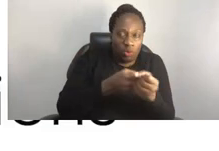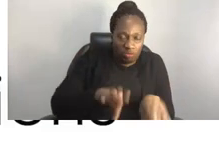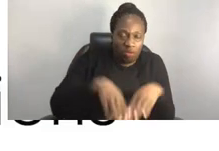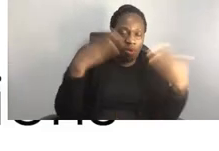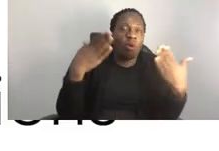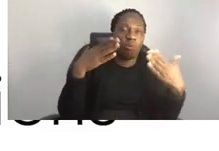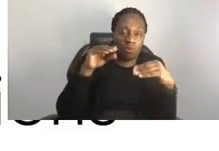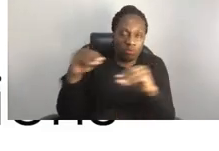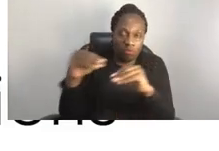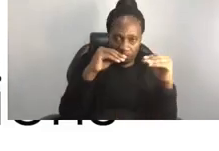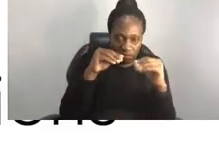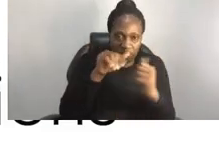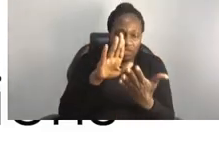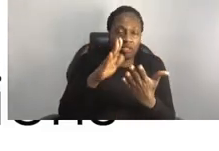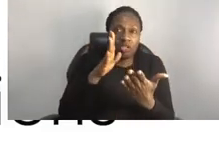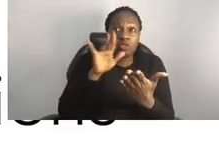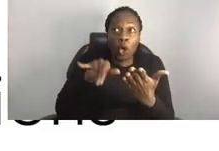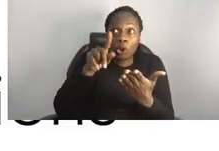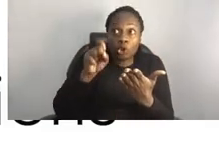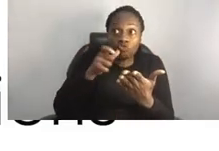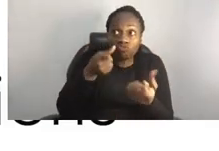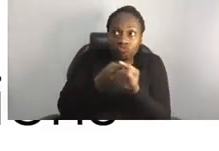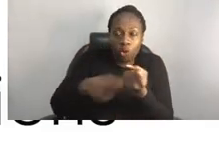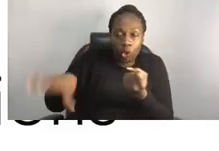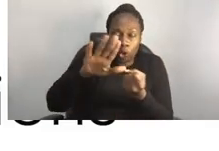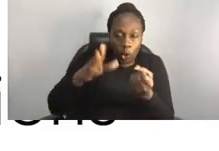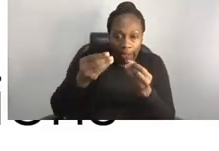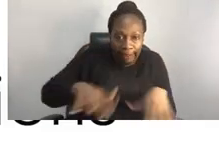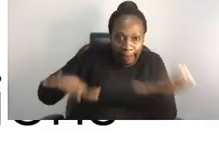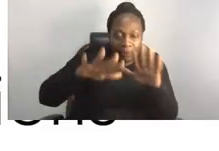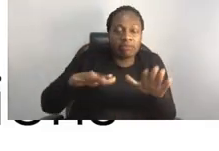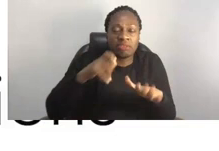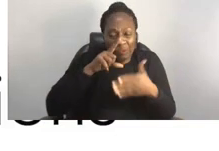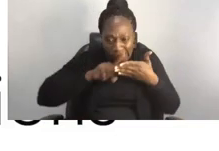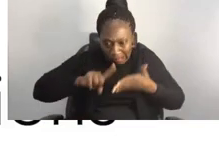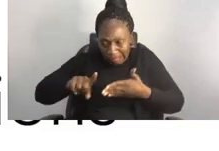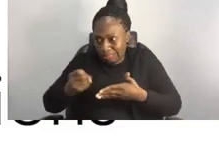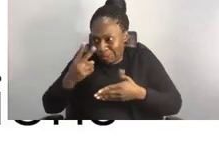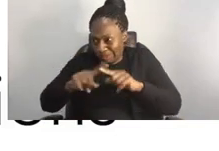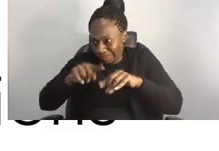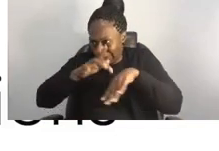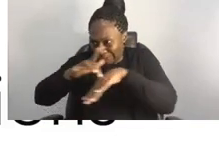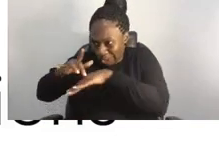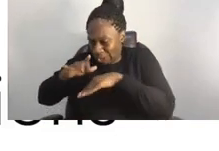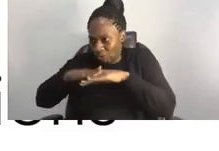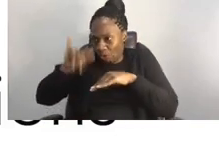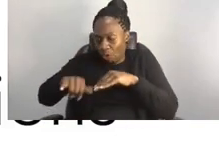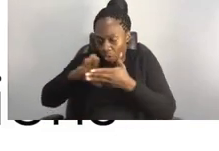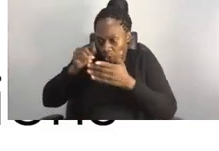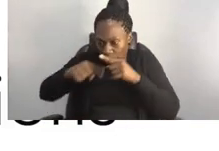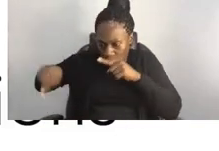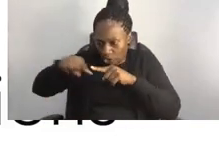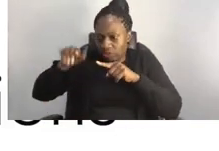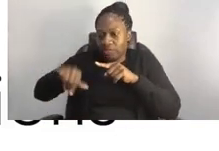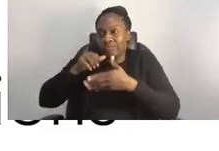ped, those tools that are supported on your campus. And then we took some time to research about 12 different resources on learning circles, and